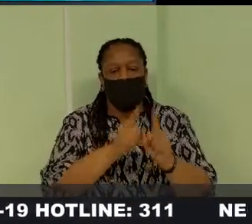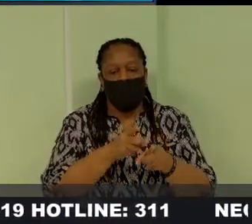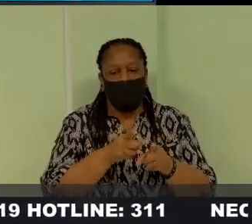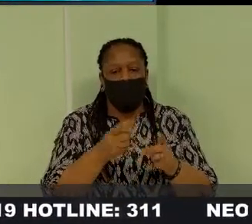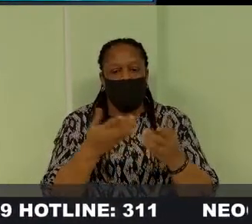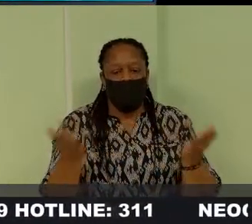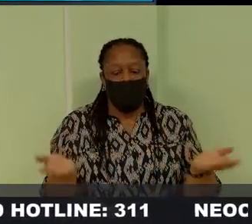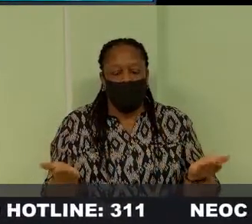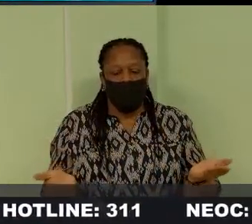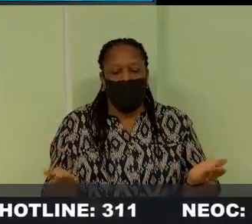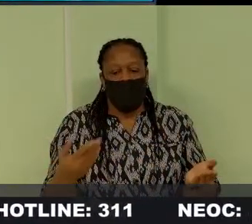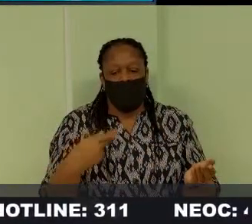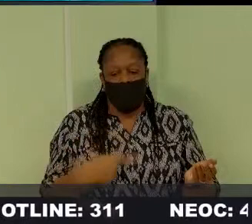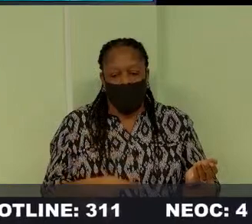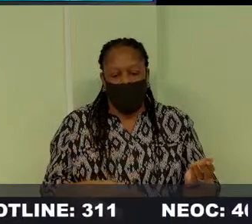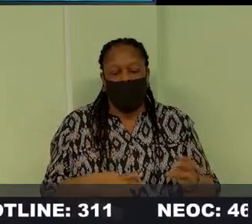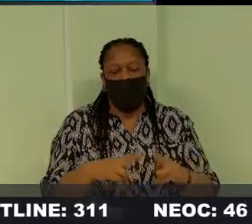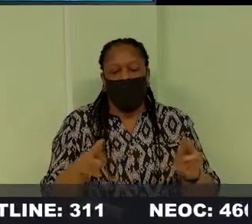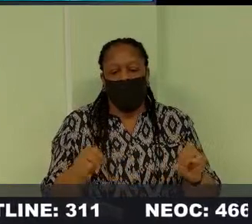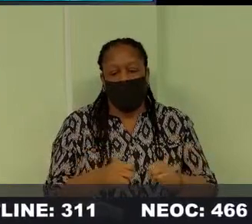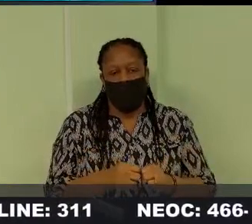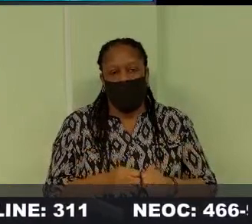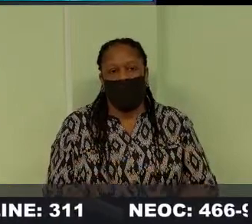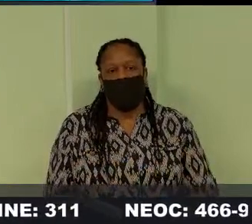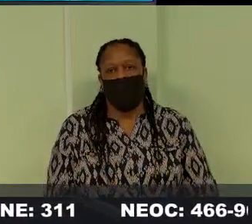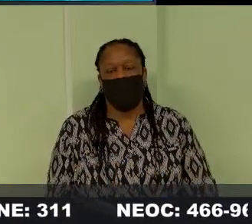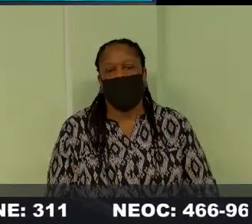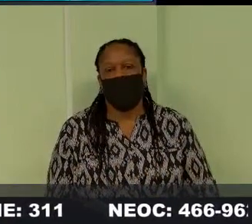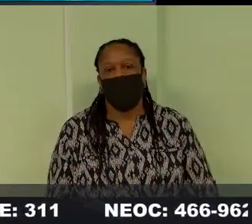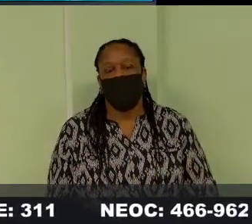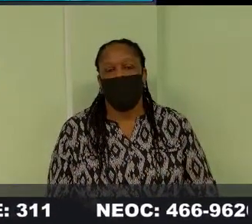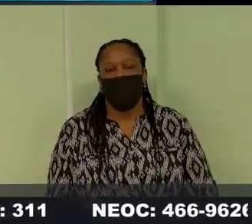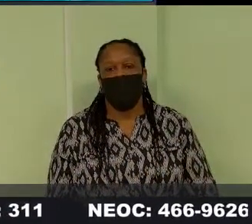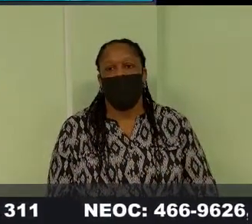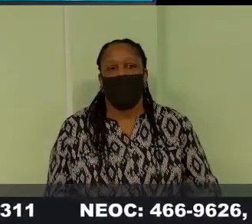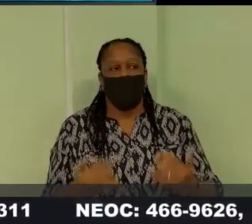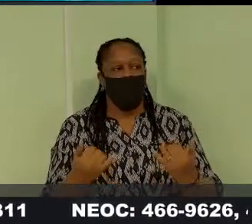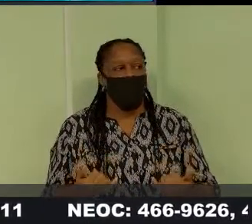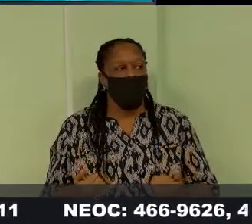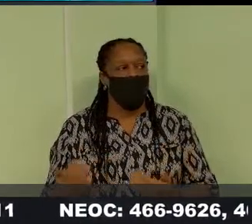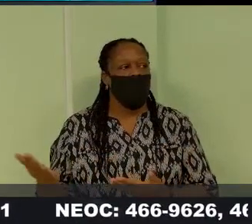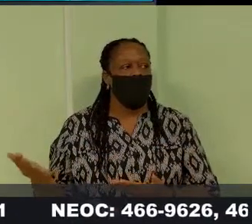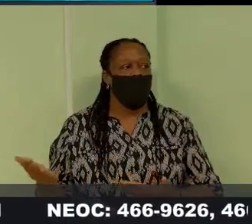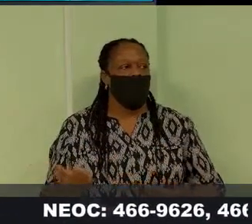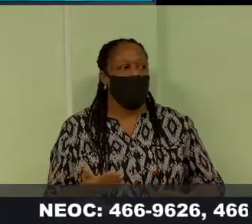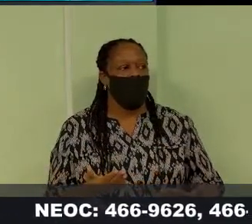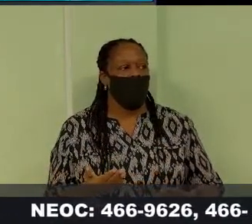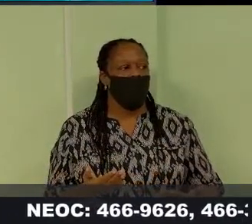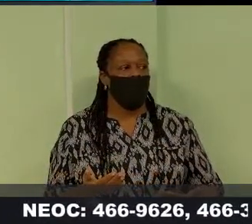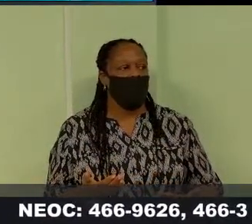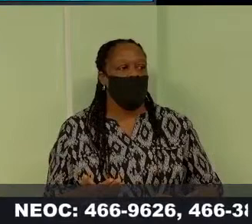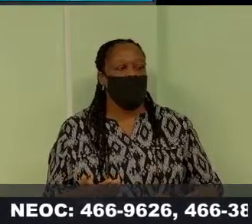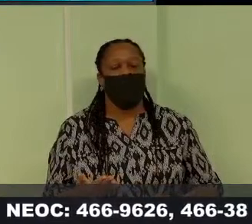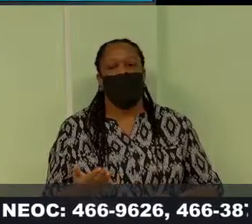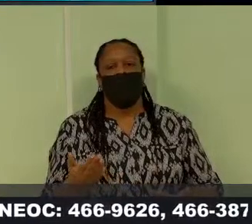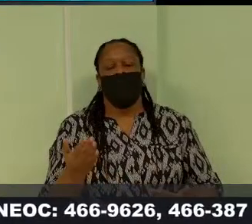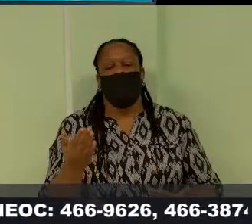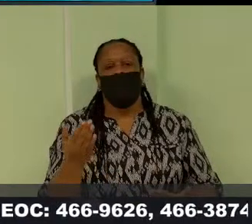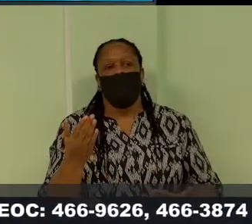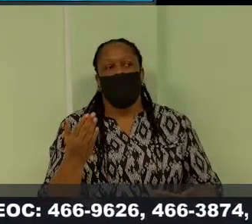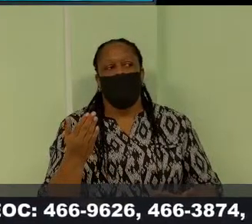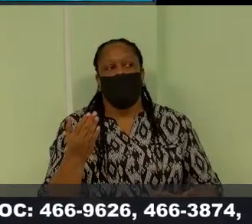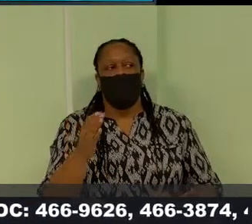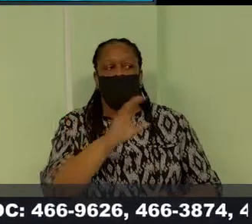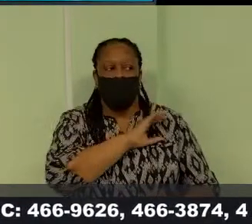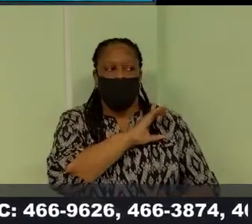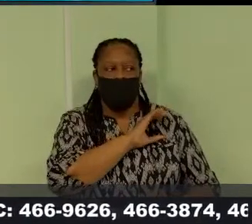in the Federation. I would now invite Superintendent Cromwell Henry,